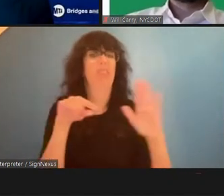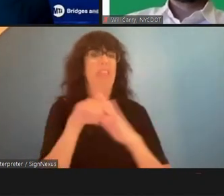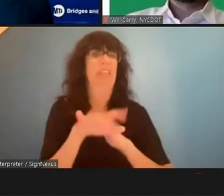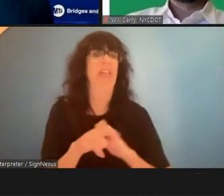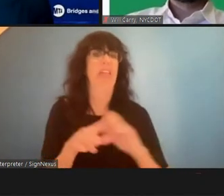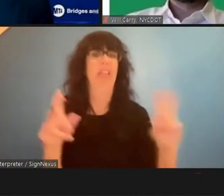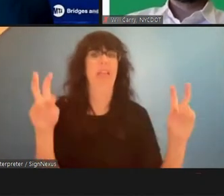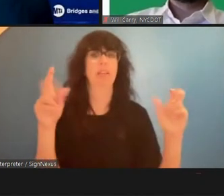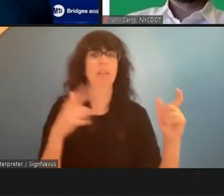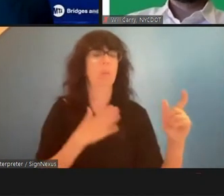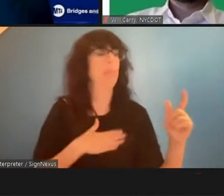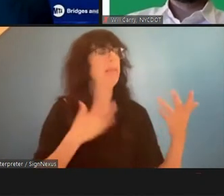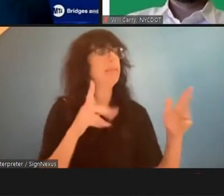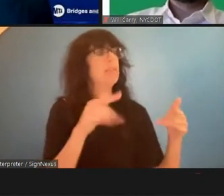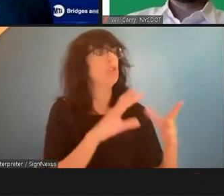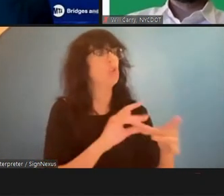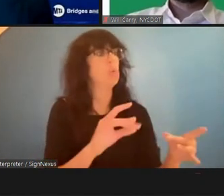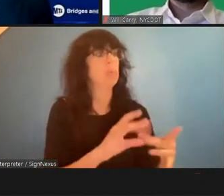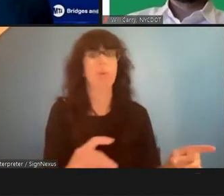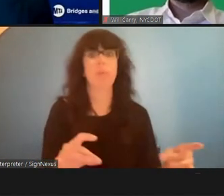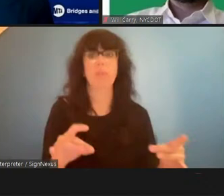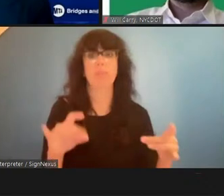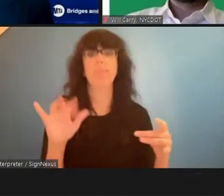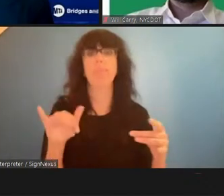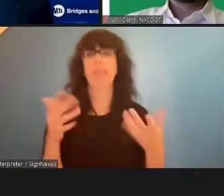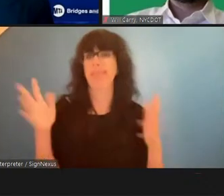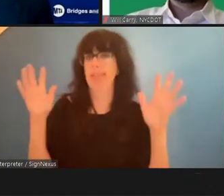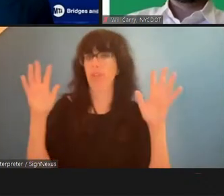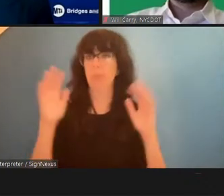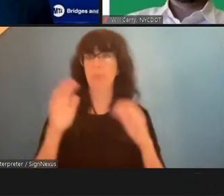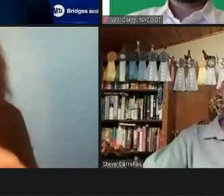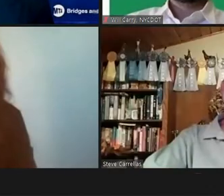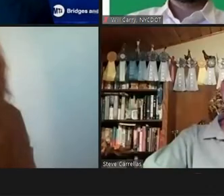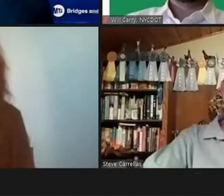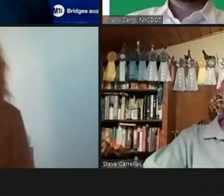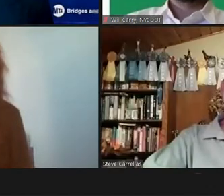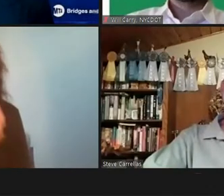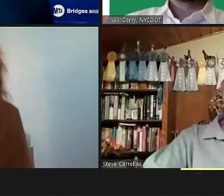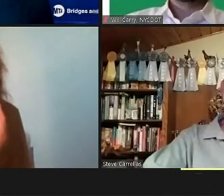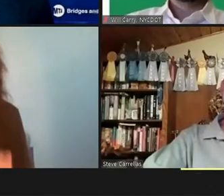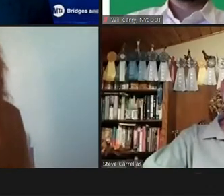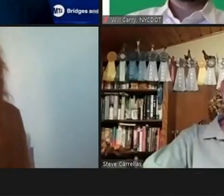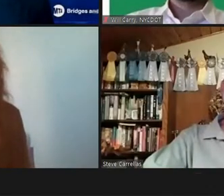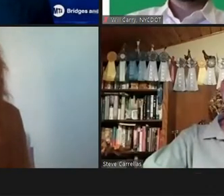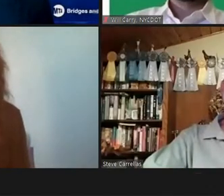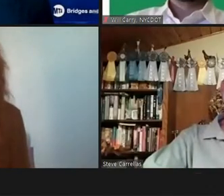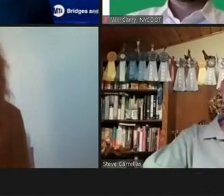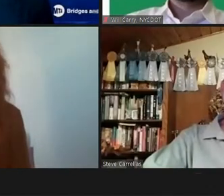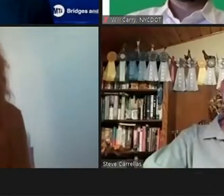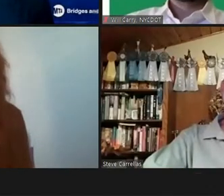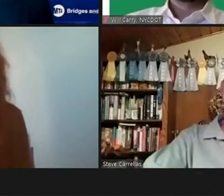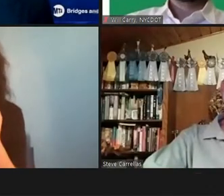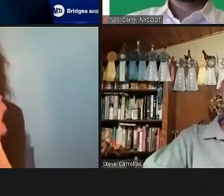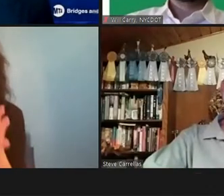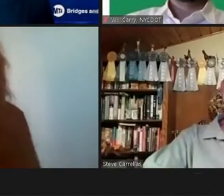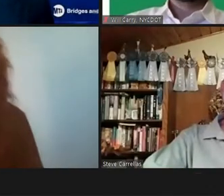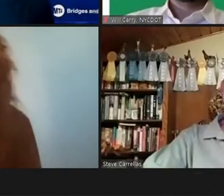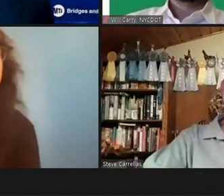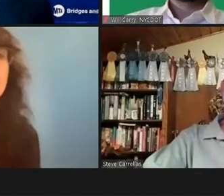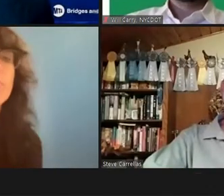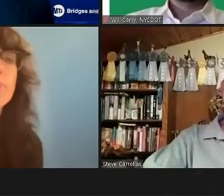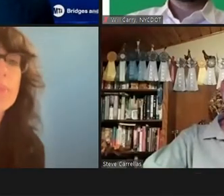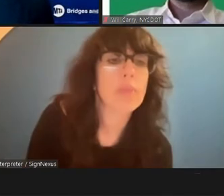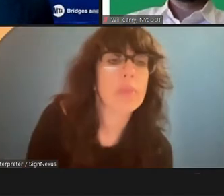conclude your remarks that concludes them thank you our next speaker is pedro